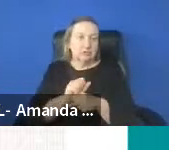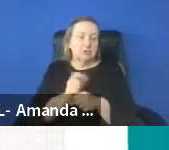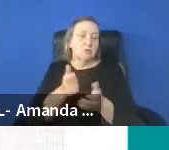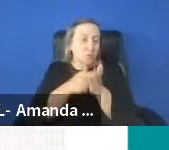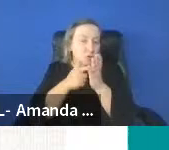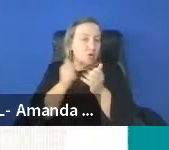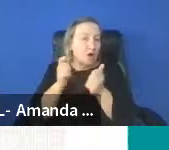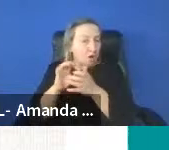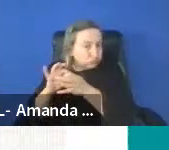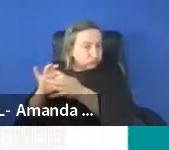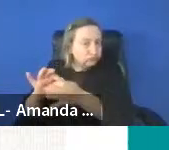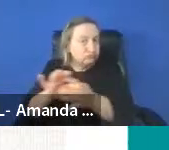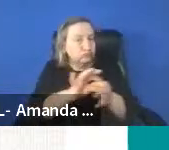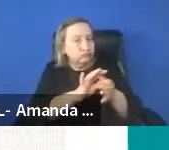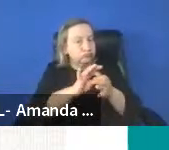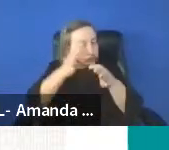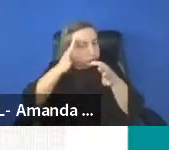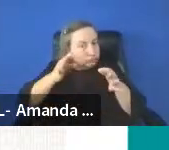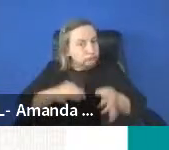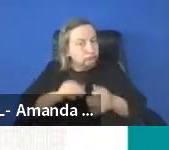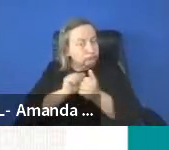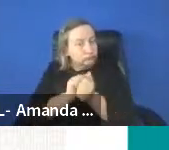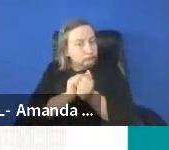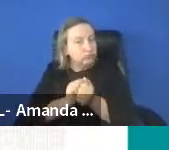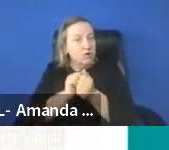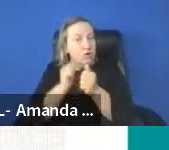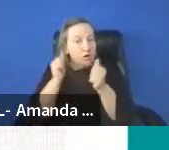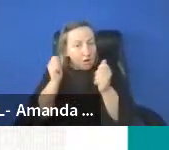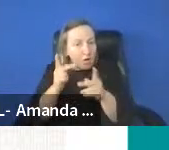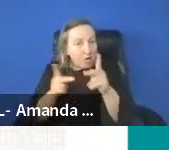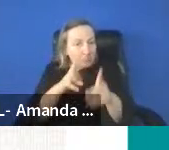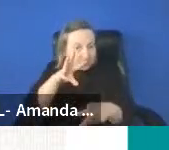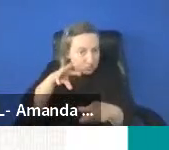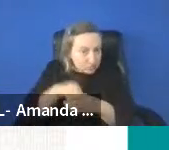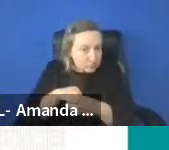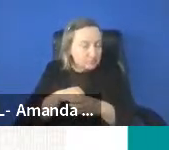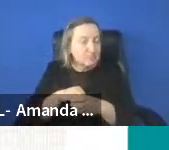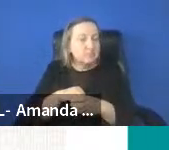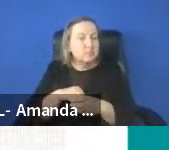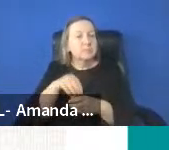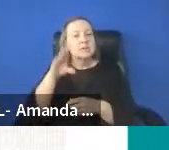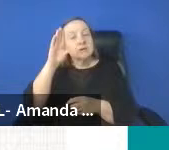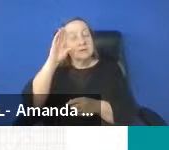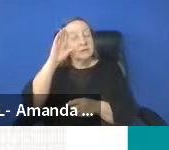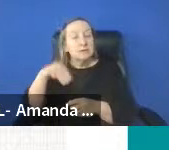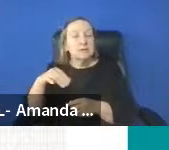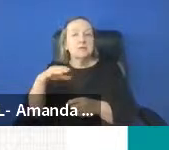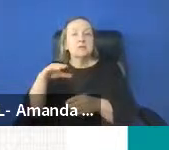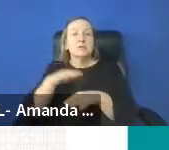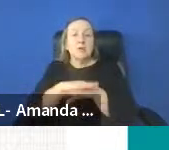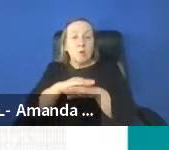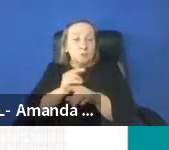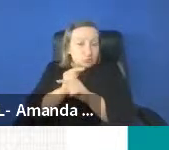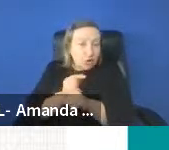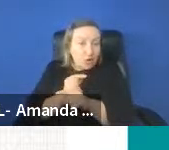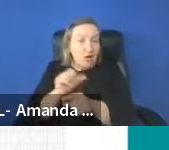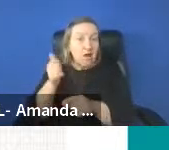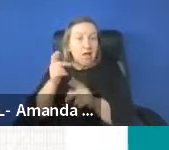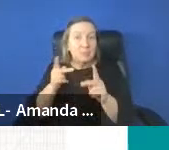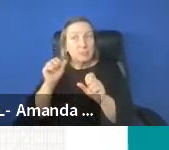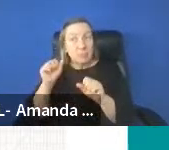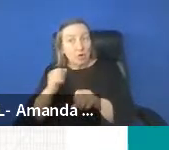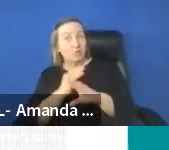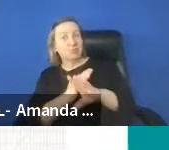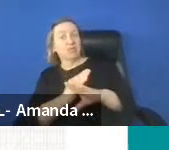unified will from all the players here, and the fact that Coast Guards and others can throw up